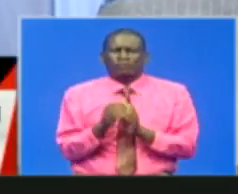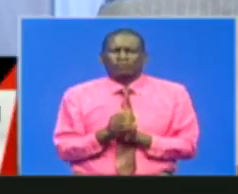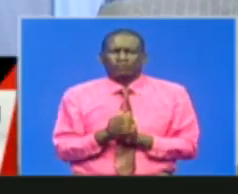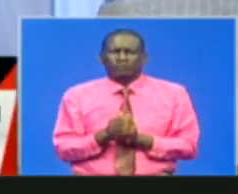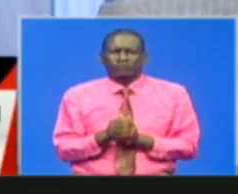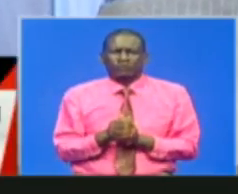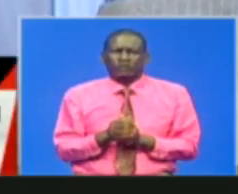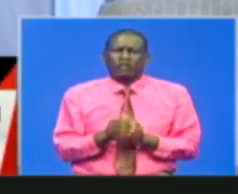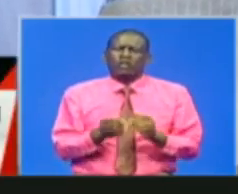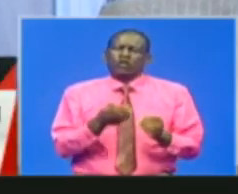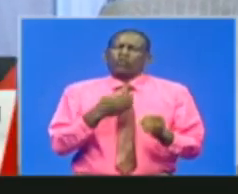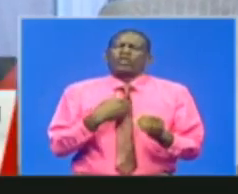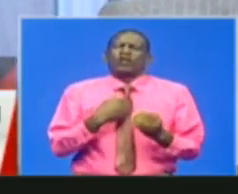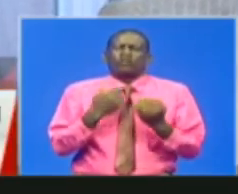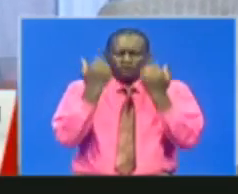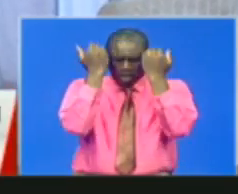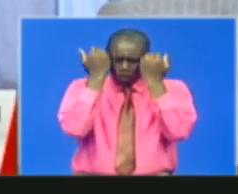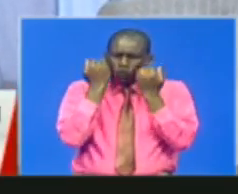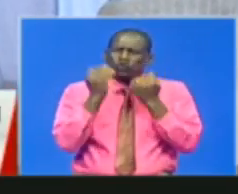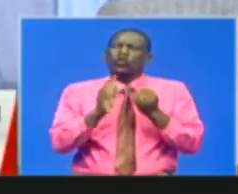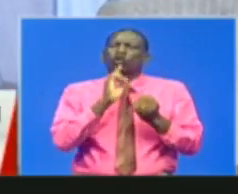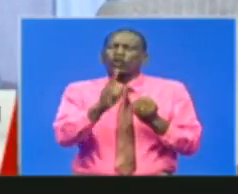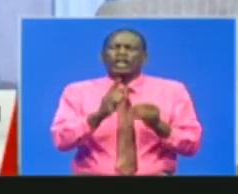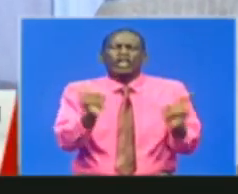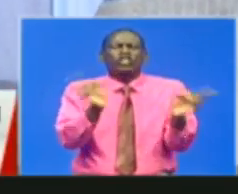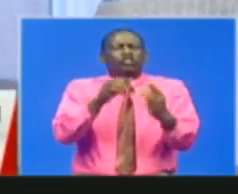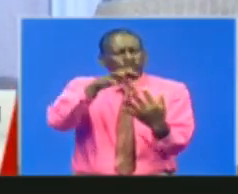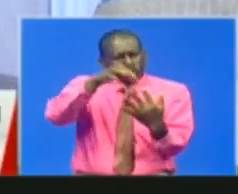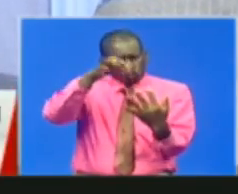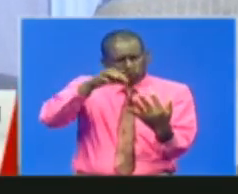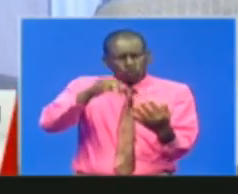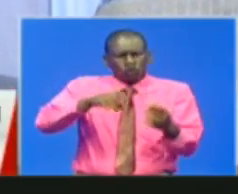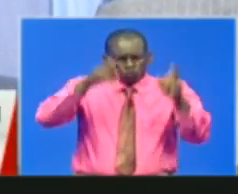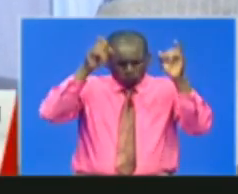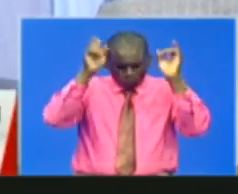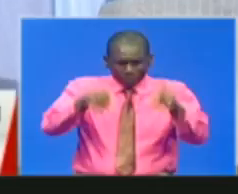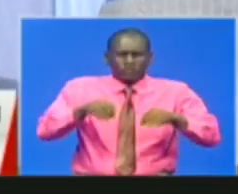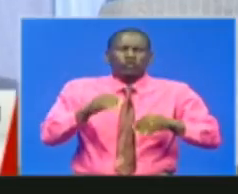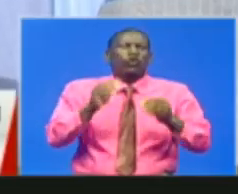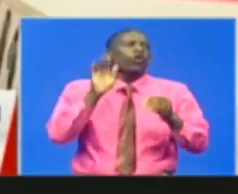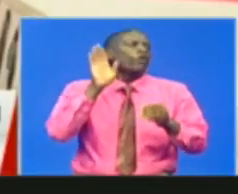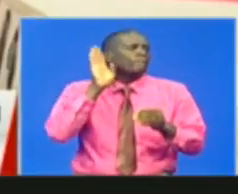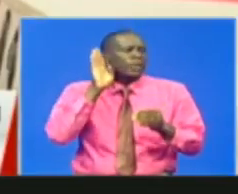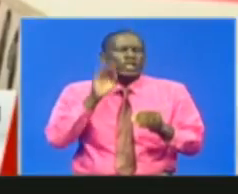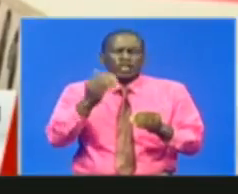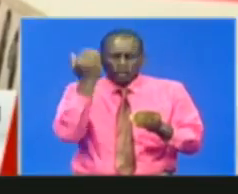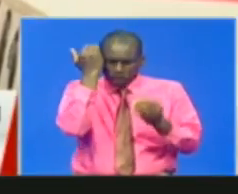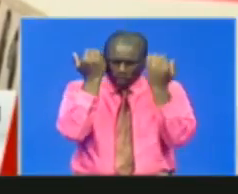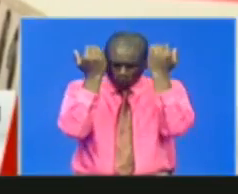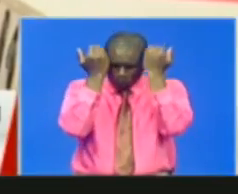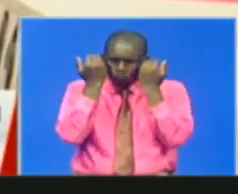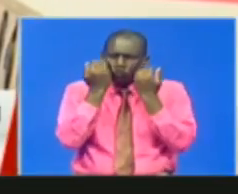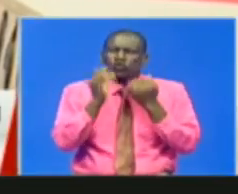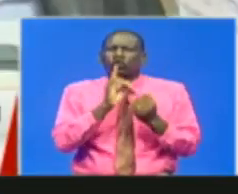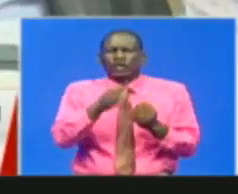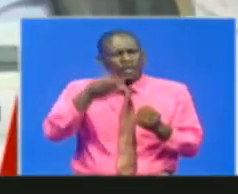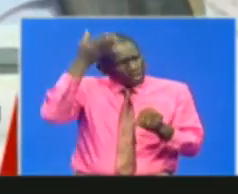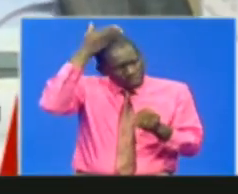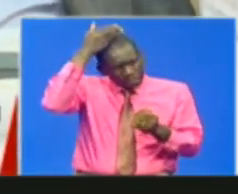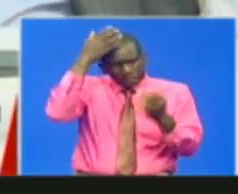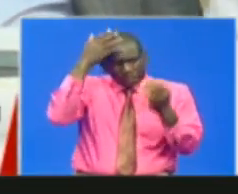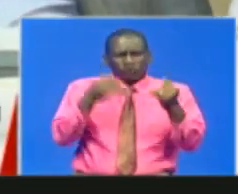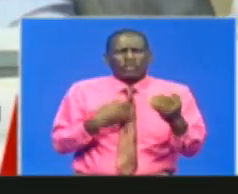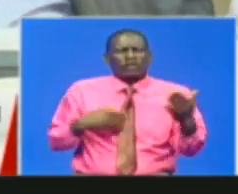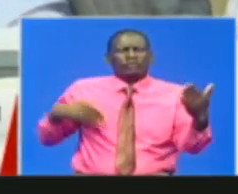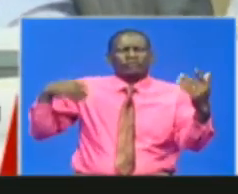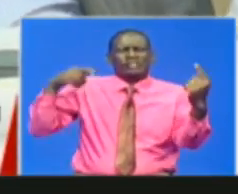Obeying court orders is not optional, and it is a requirement of all of us. The nurses, who now have until